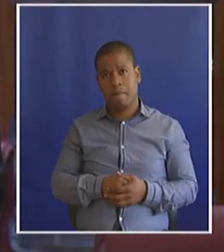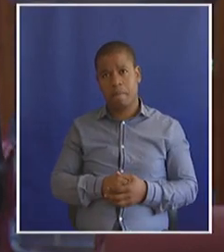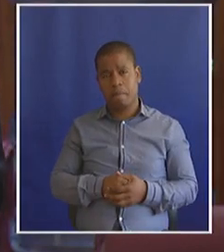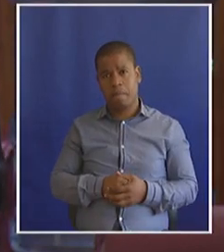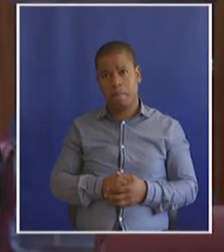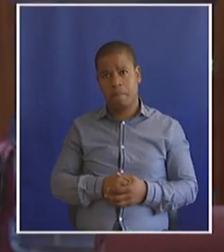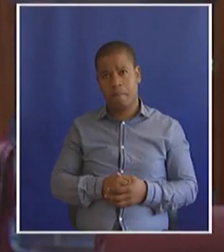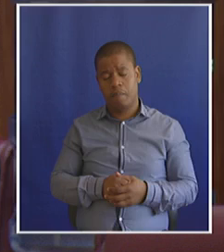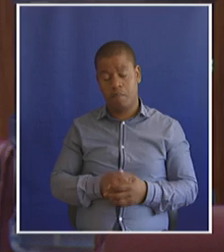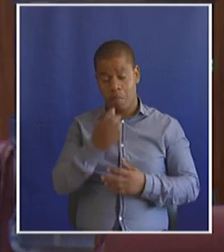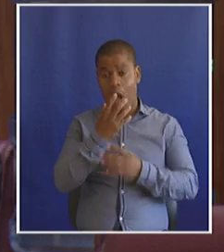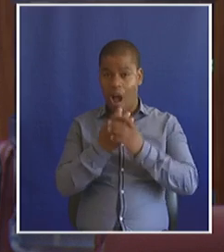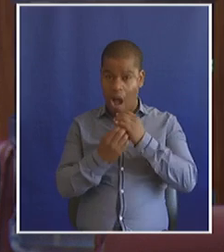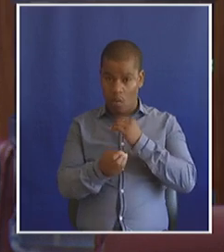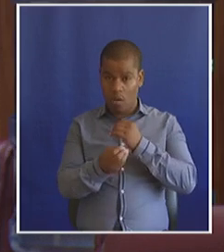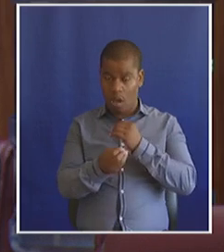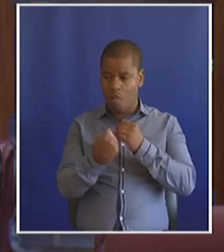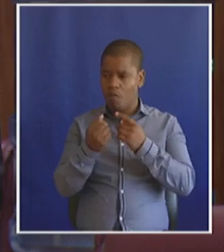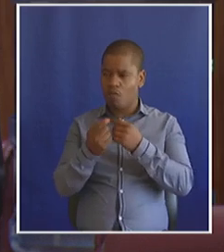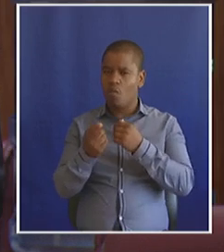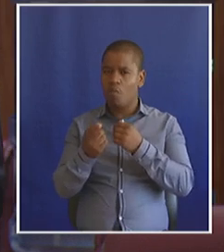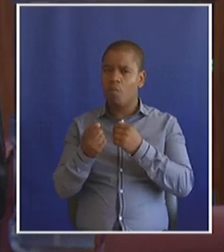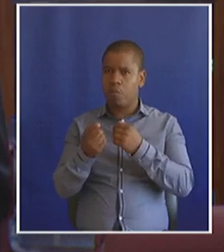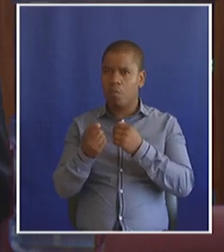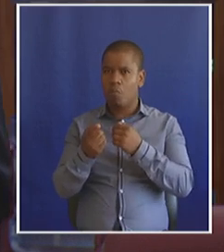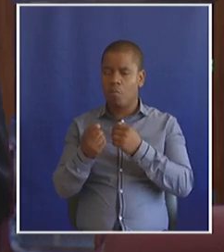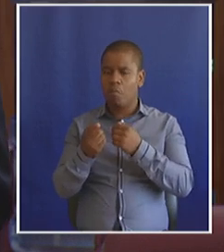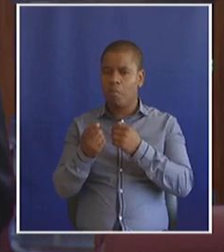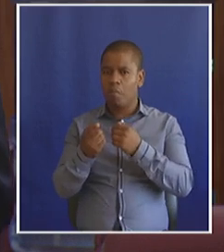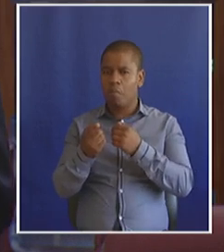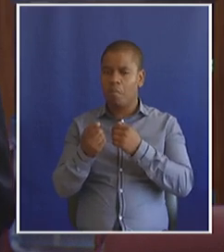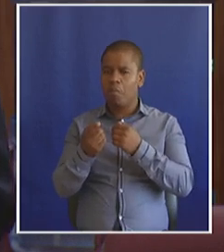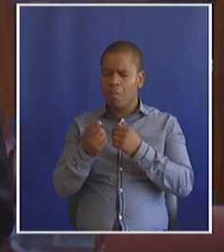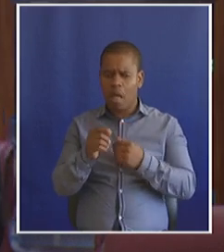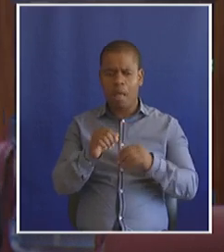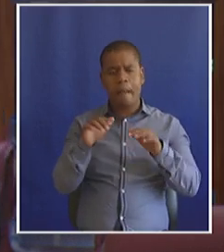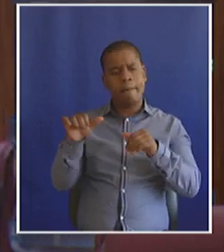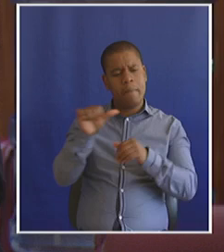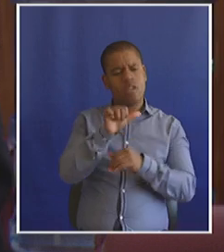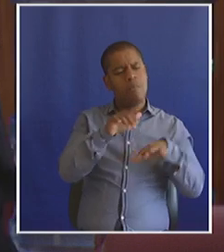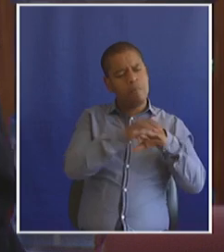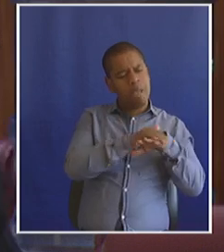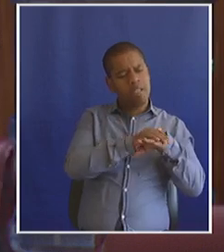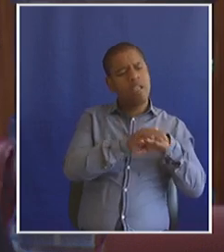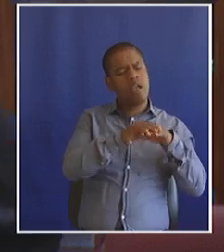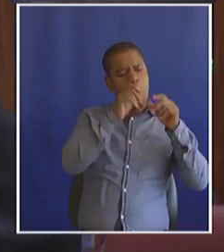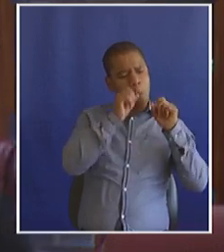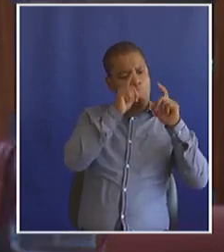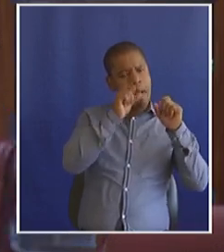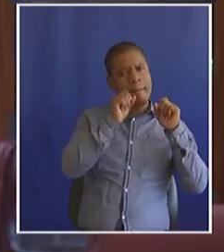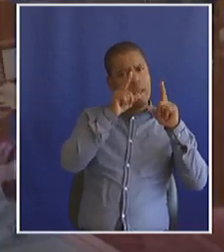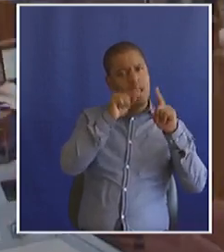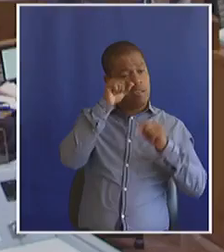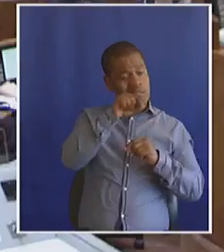particularly on the Back to Basic campaign? Can you answer me on that? Thank you, Chair. The Honourable